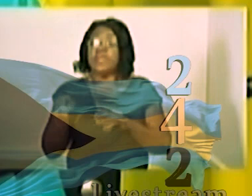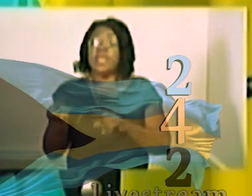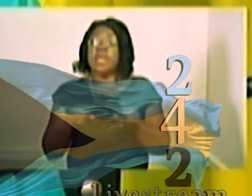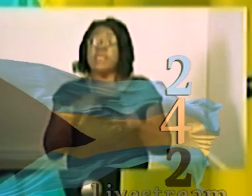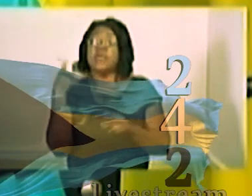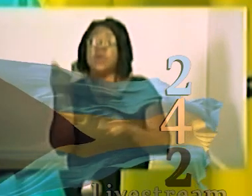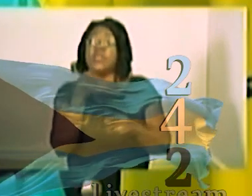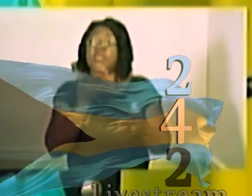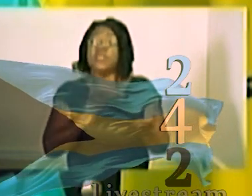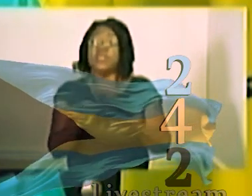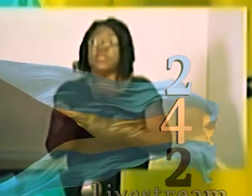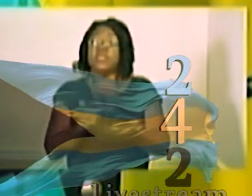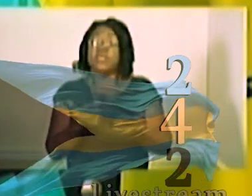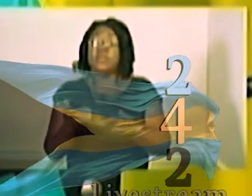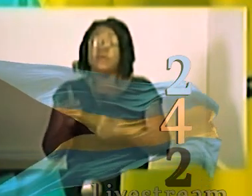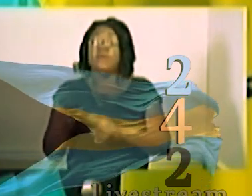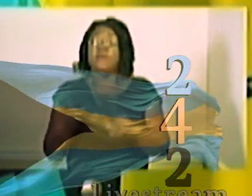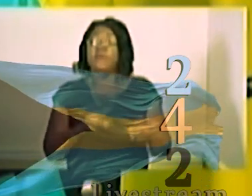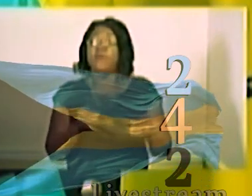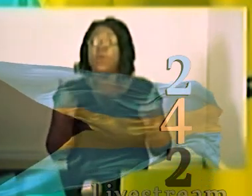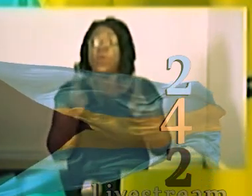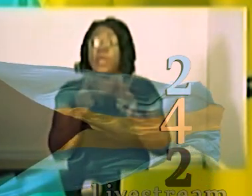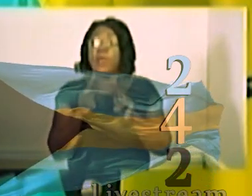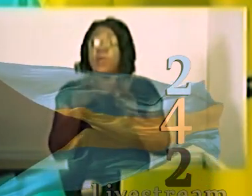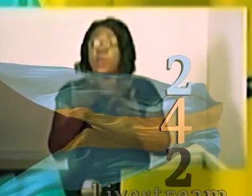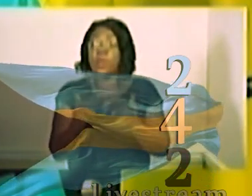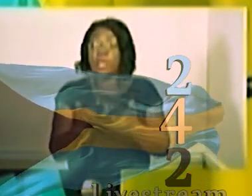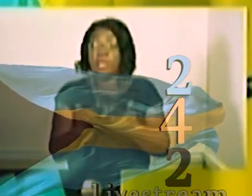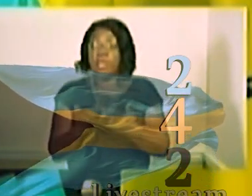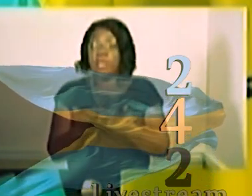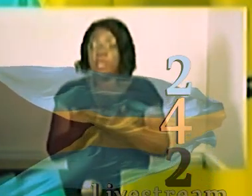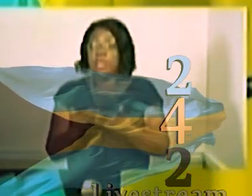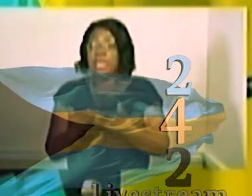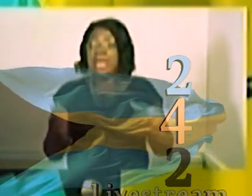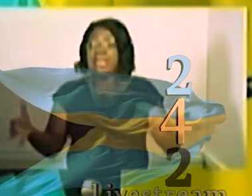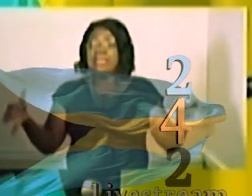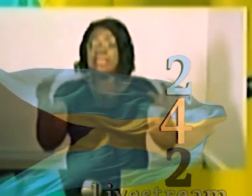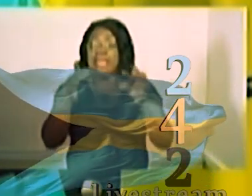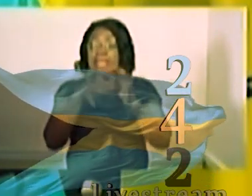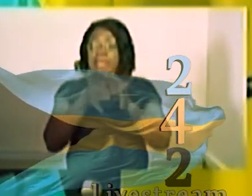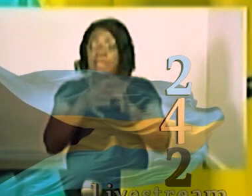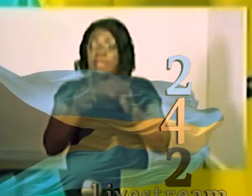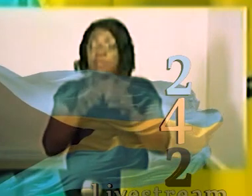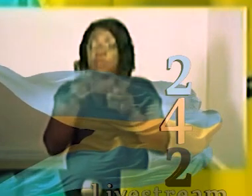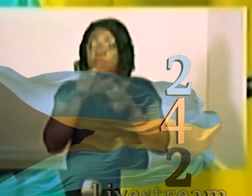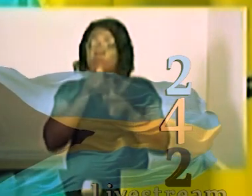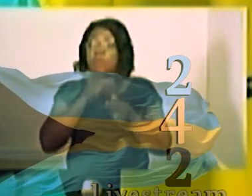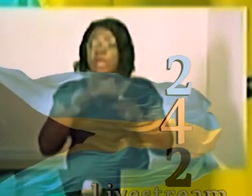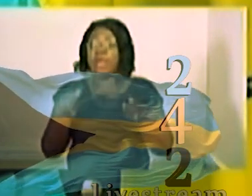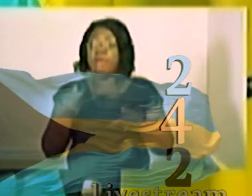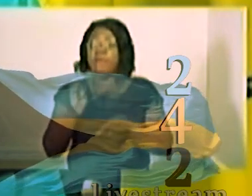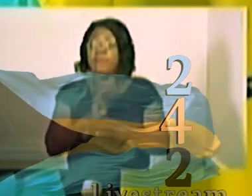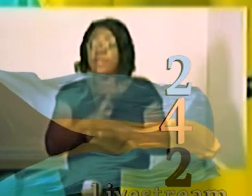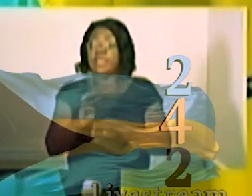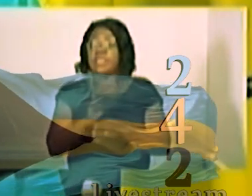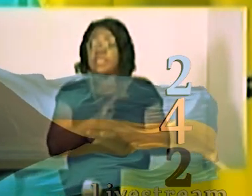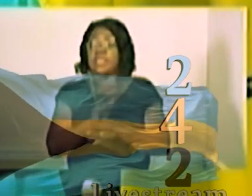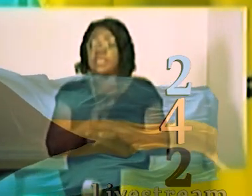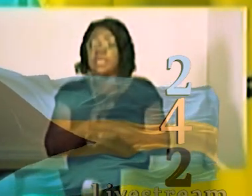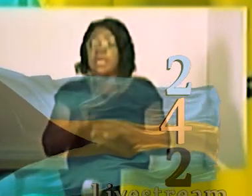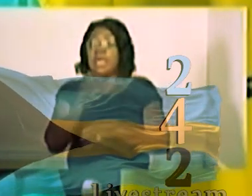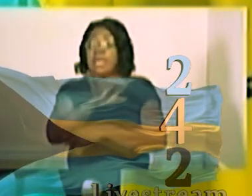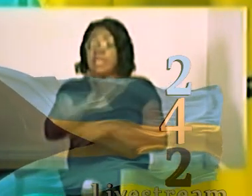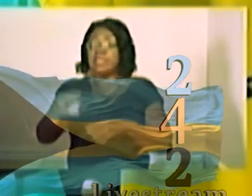has also served exceptionally well as a link to the private sector and civil